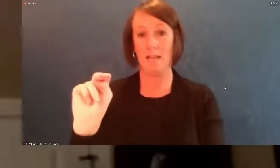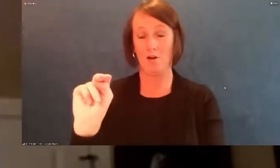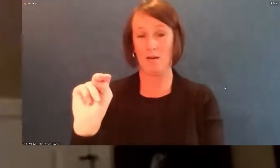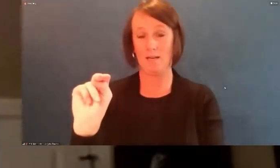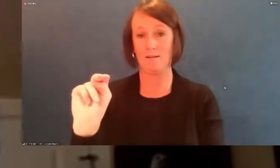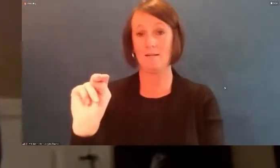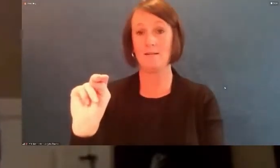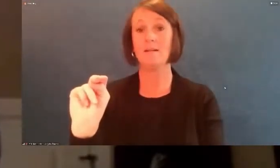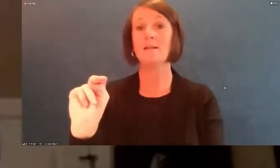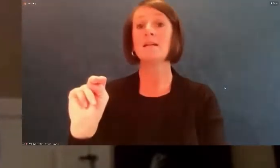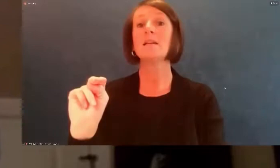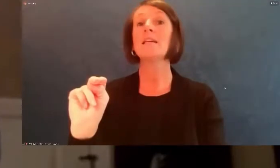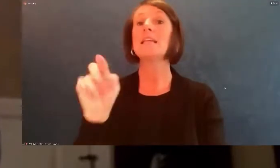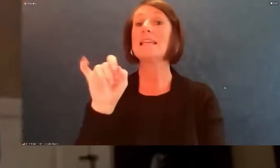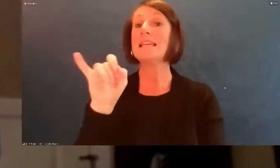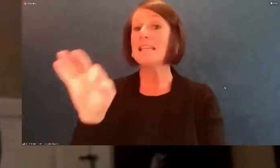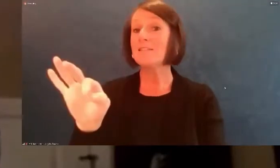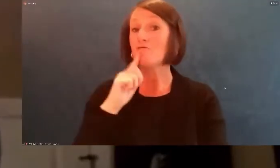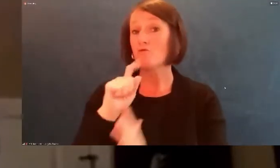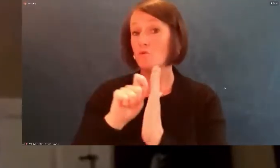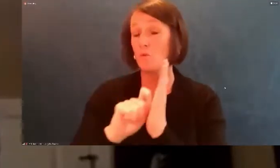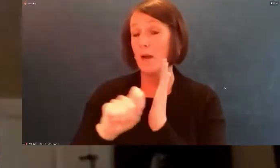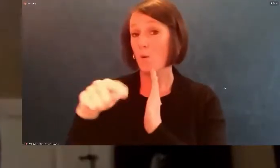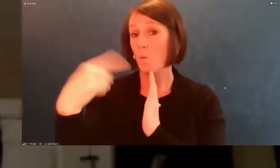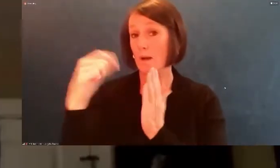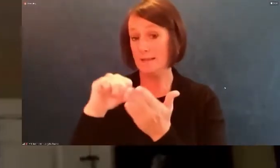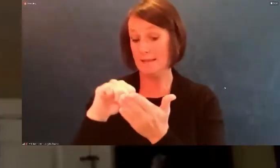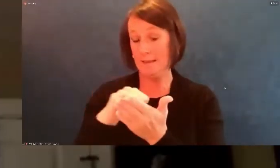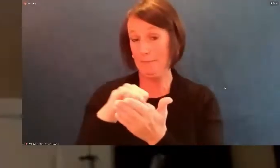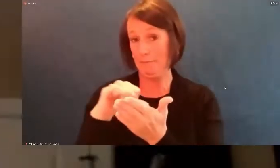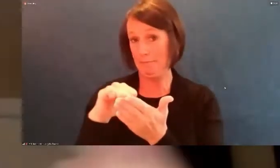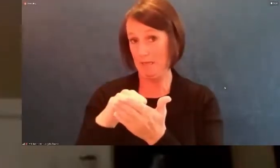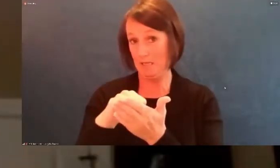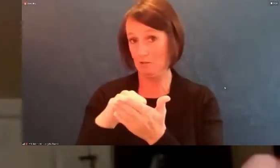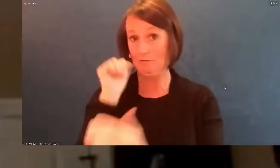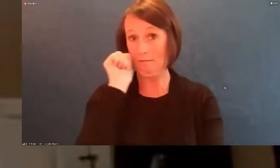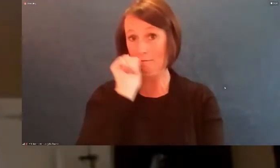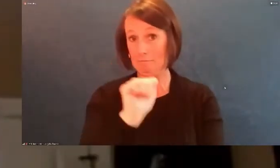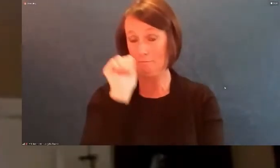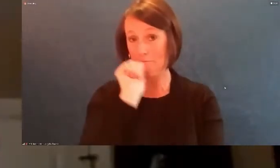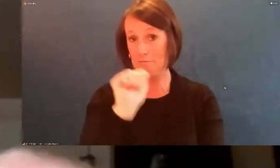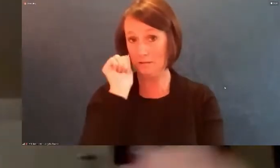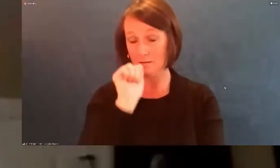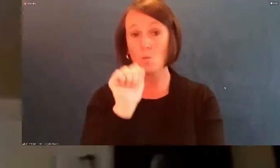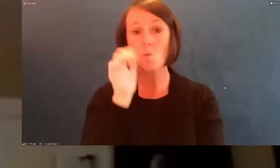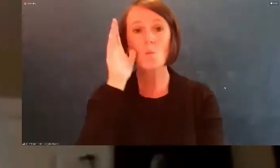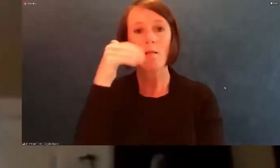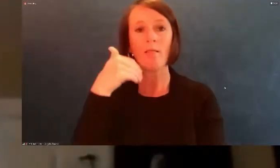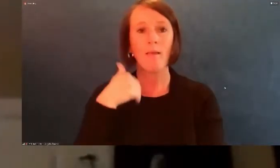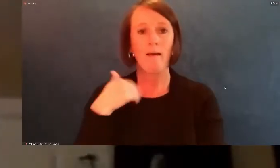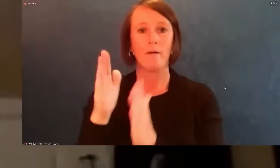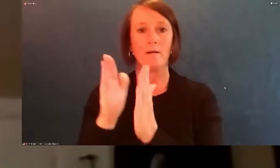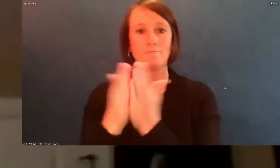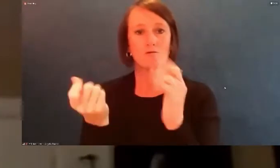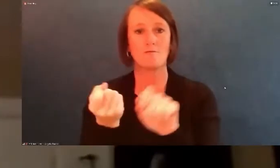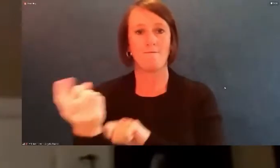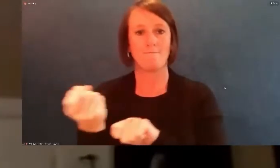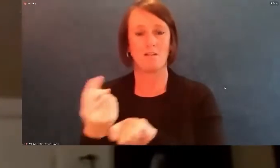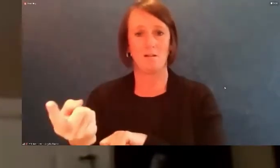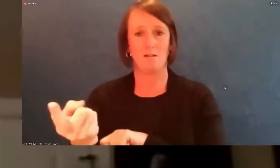you write one page a day, you will have a book a year because how many days are in a year? Is it